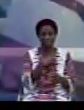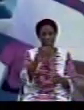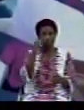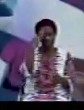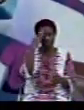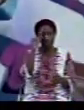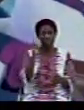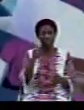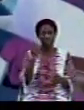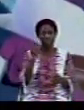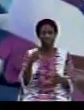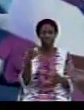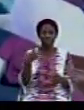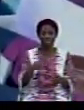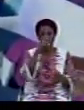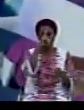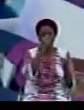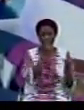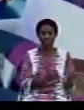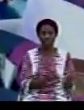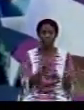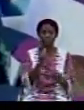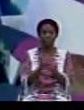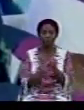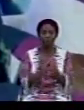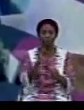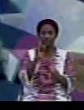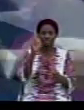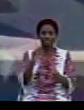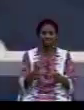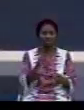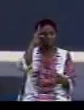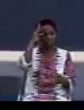faith which is by him has